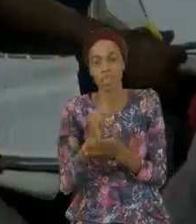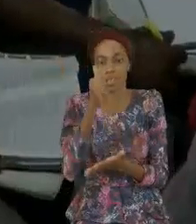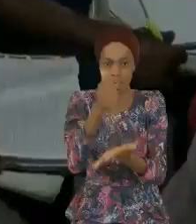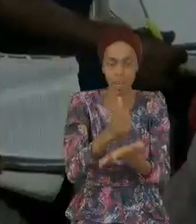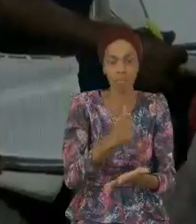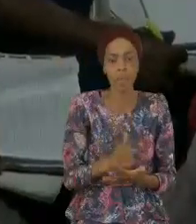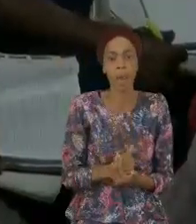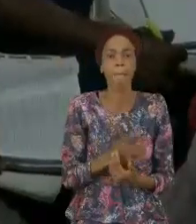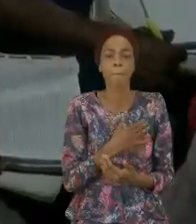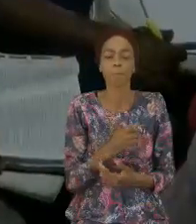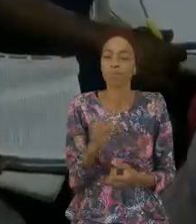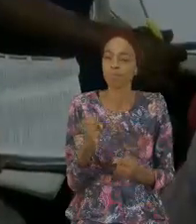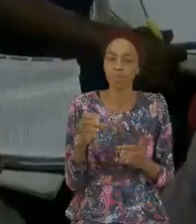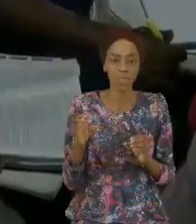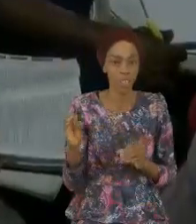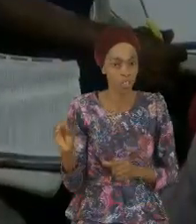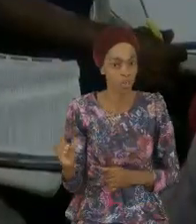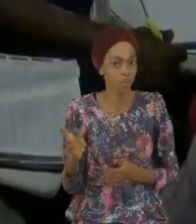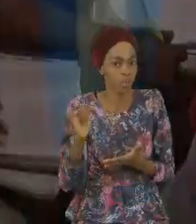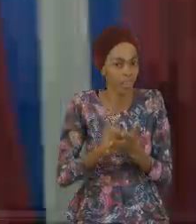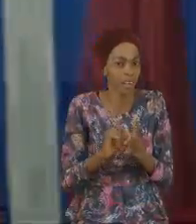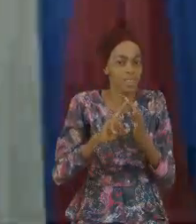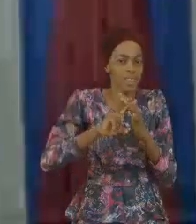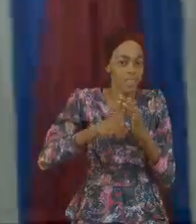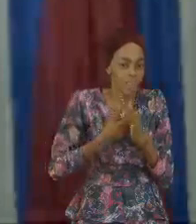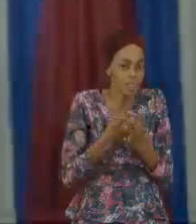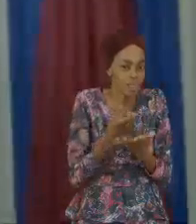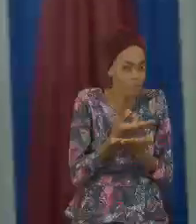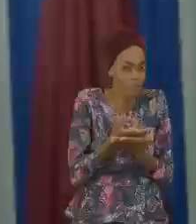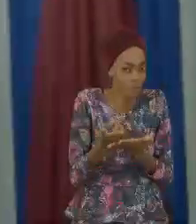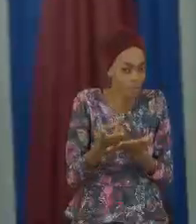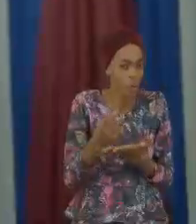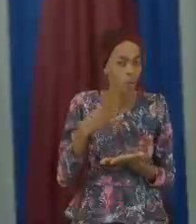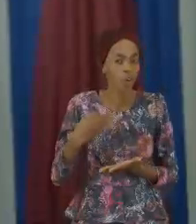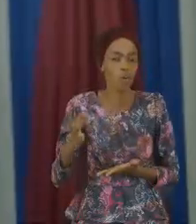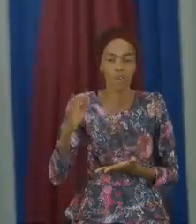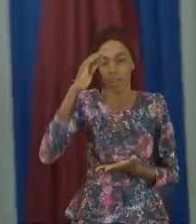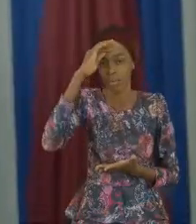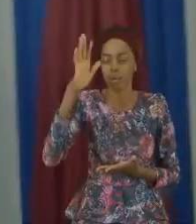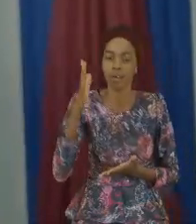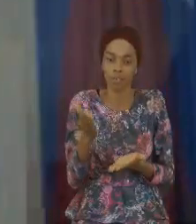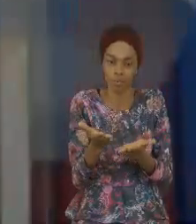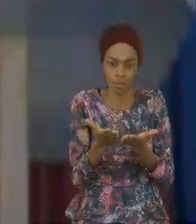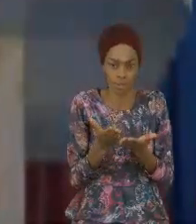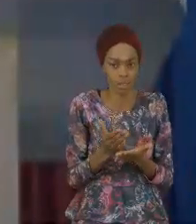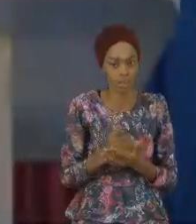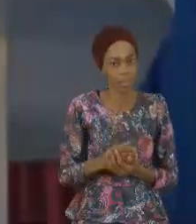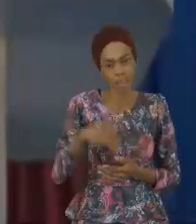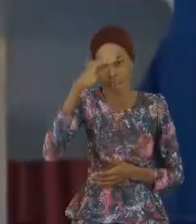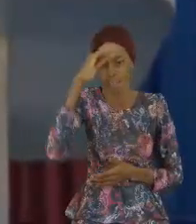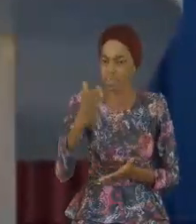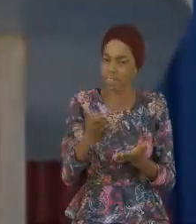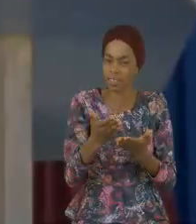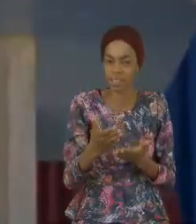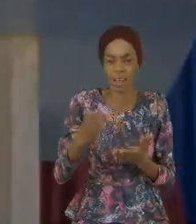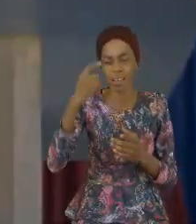And so, the initial failure of a man of desires is desires, thinking they